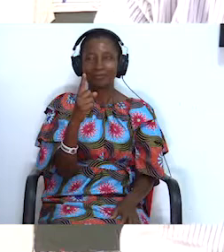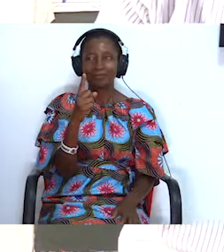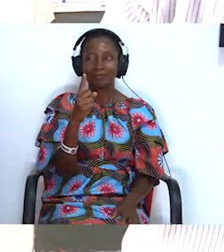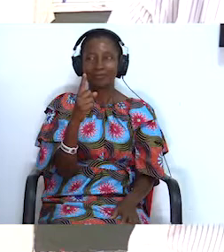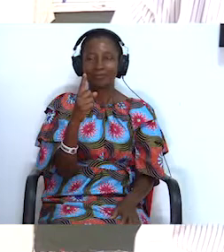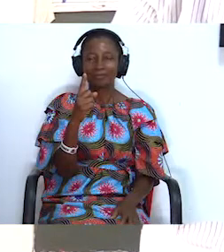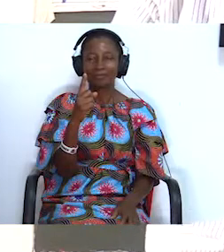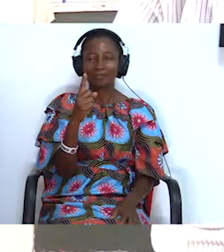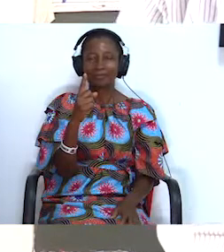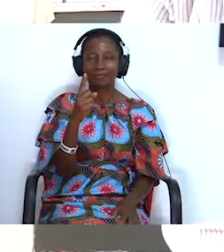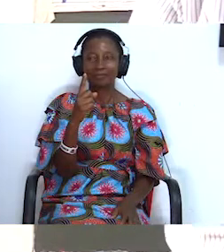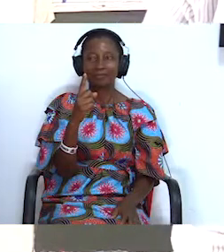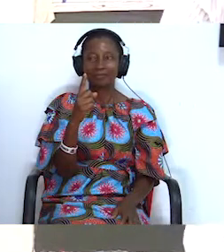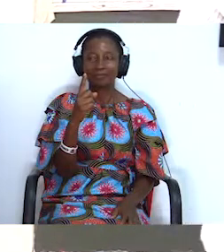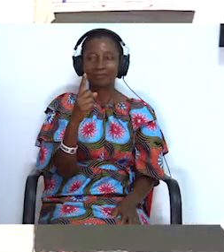Around,